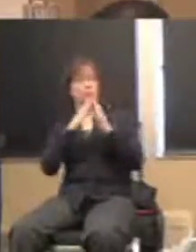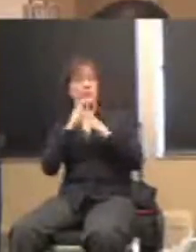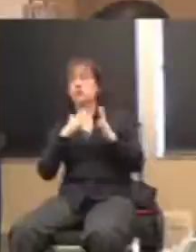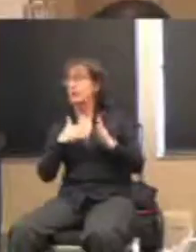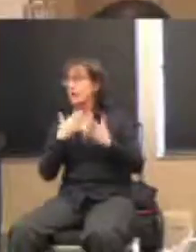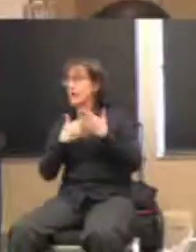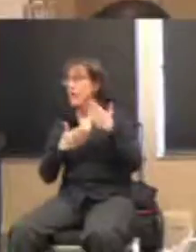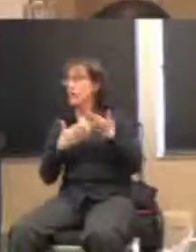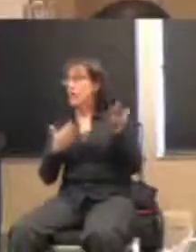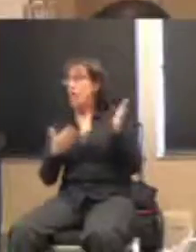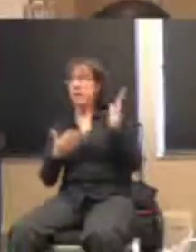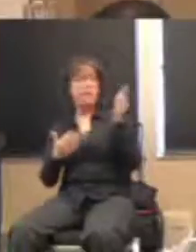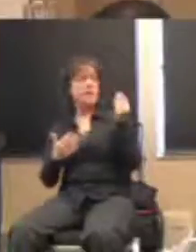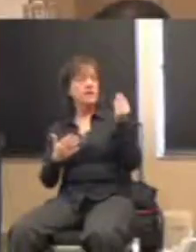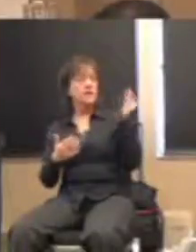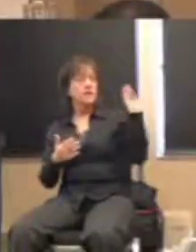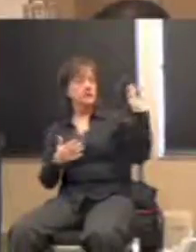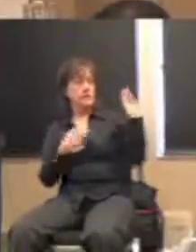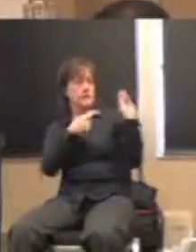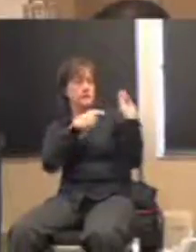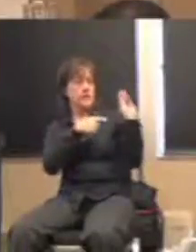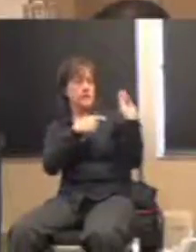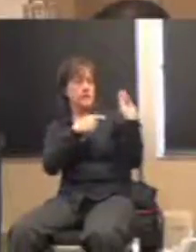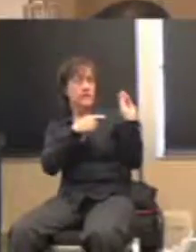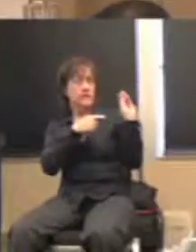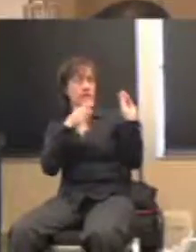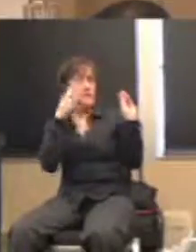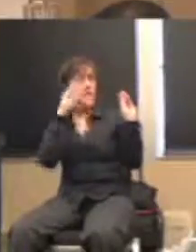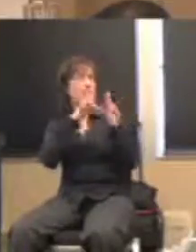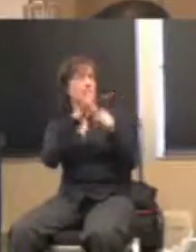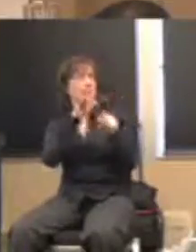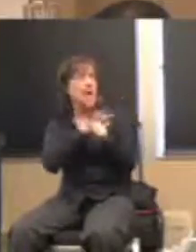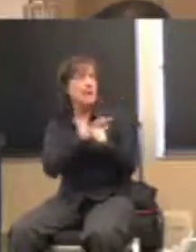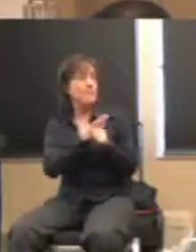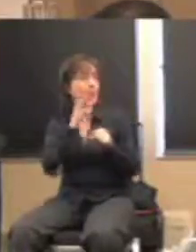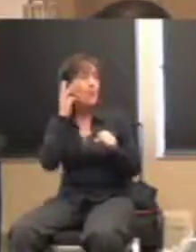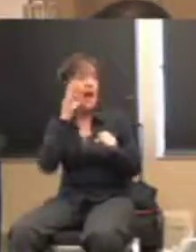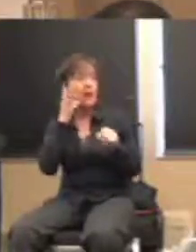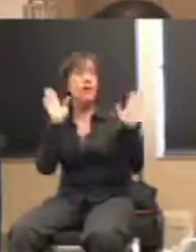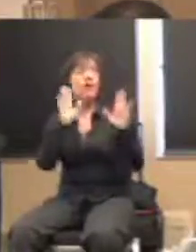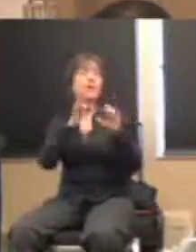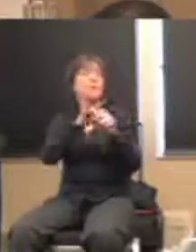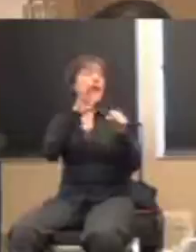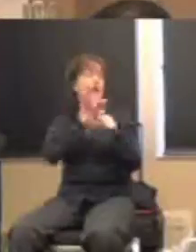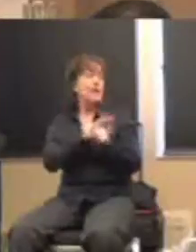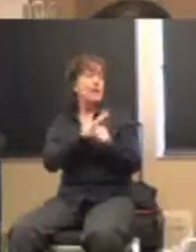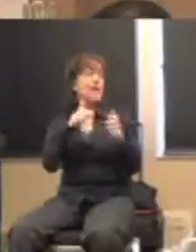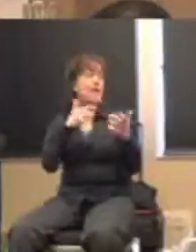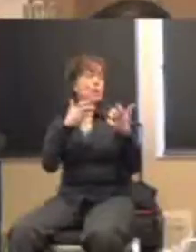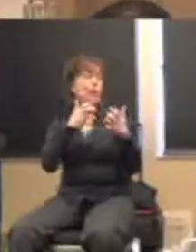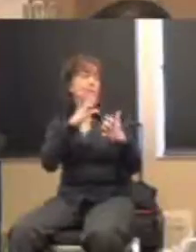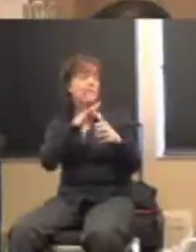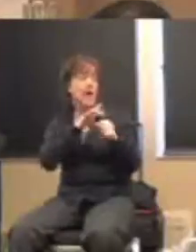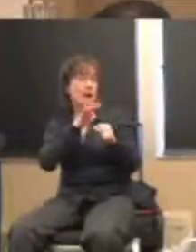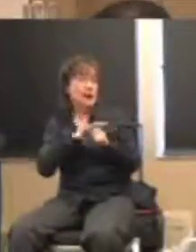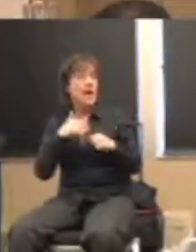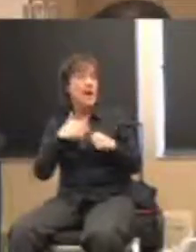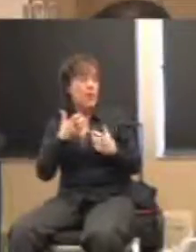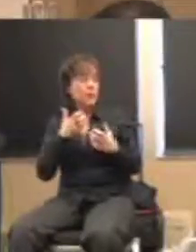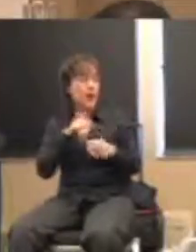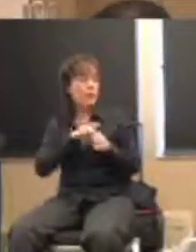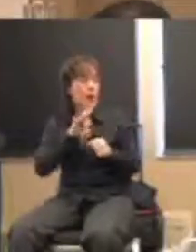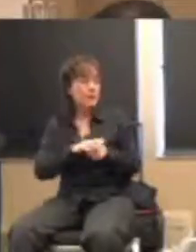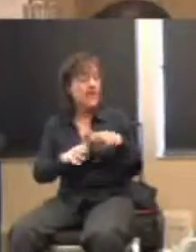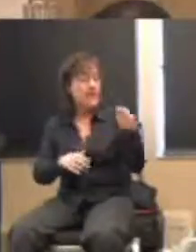open, and I say, wine or pop. I want pop. And then I give her her reinforcer, and